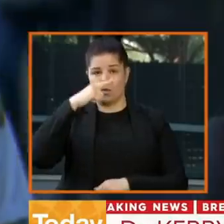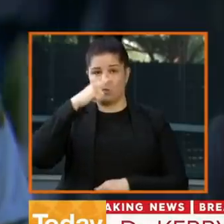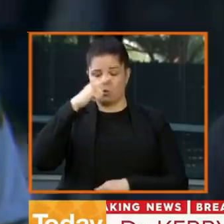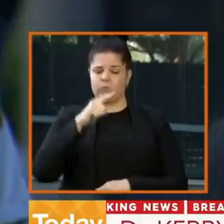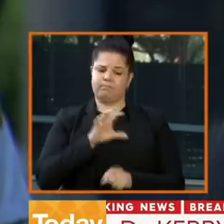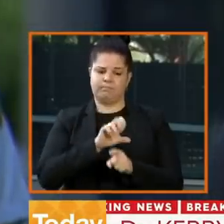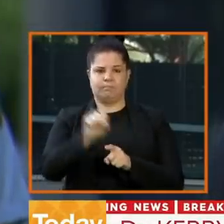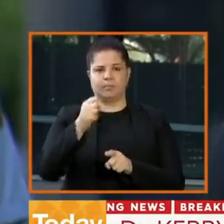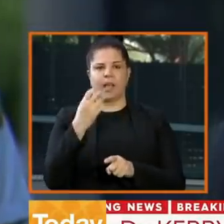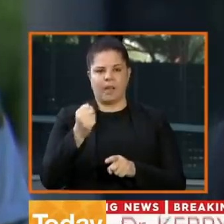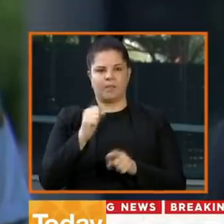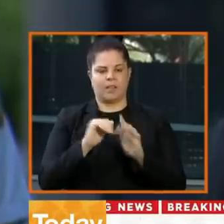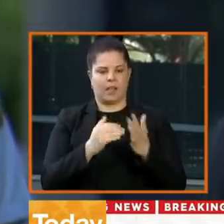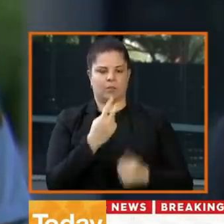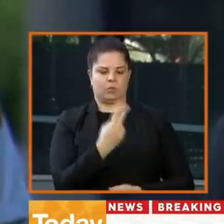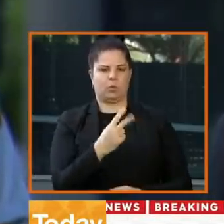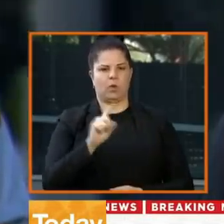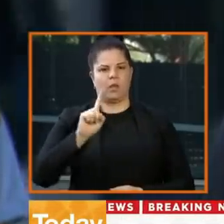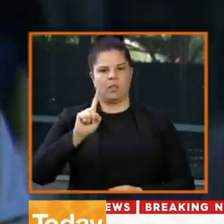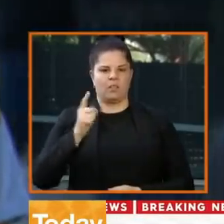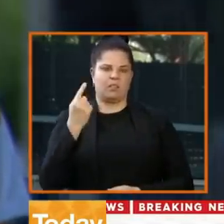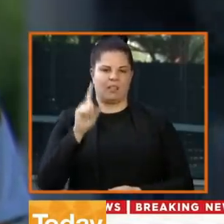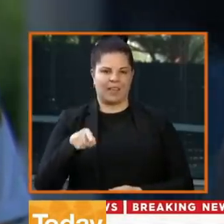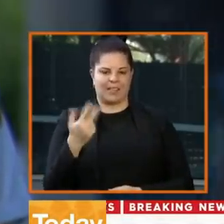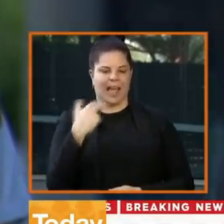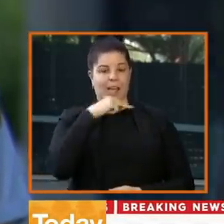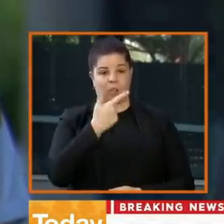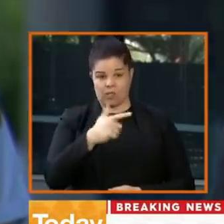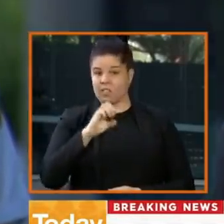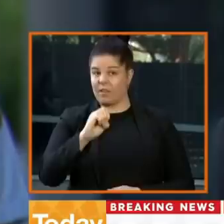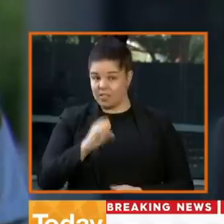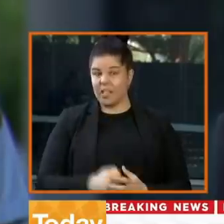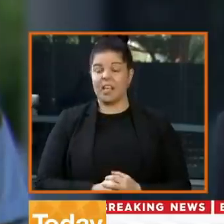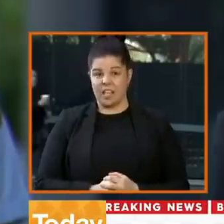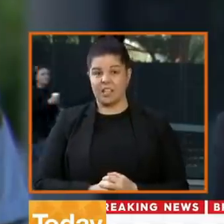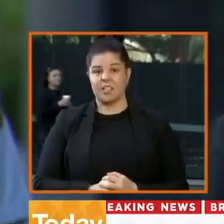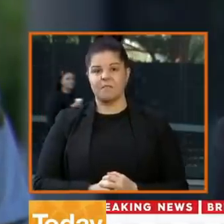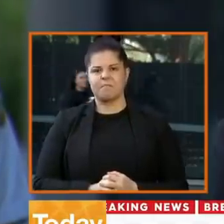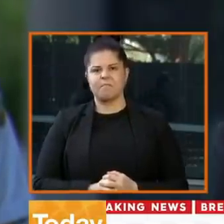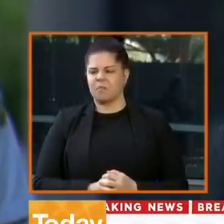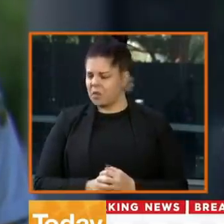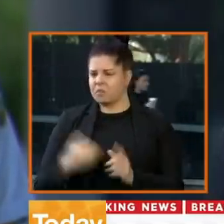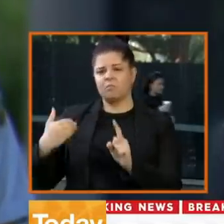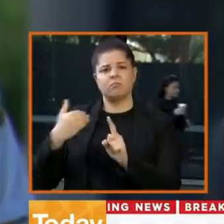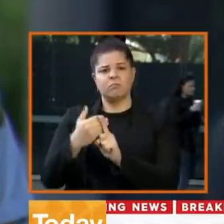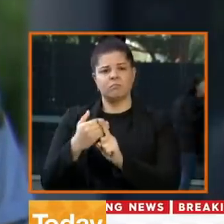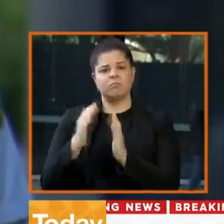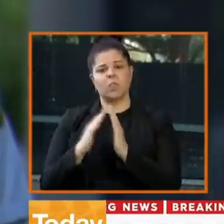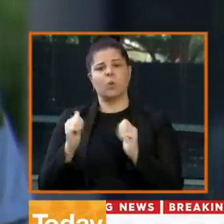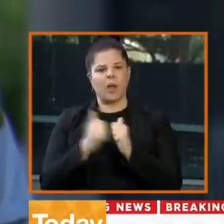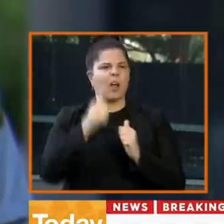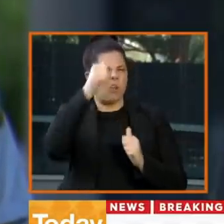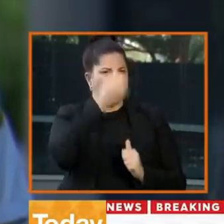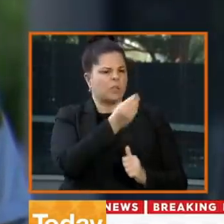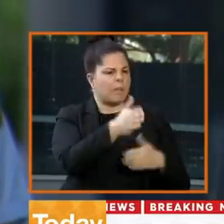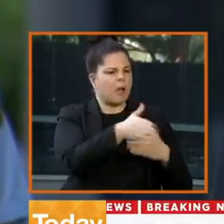to 2,870. Pleasingly, testing was maintained at some level over the weekend, but we